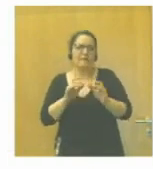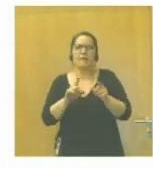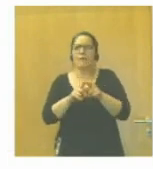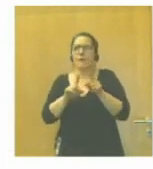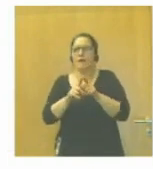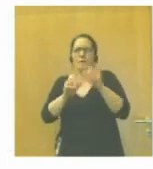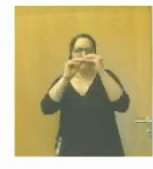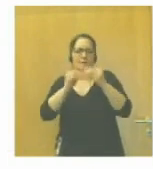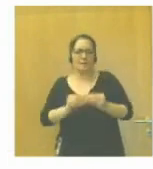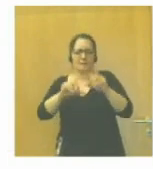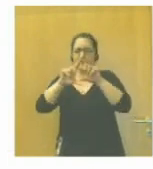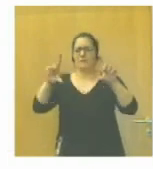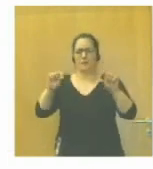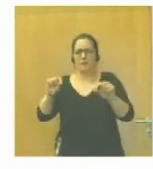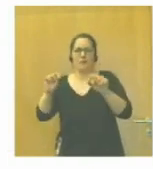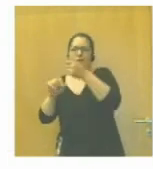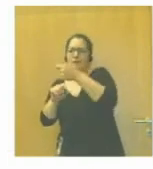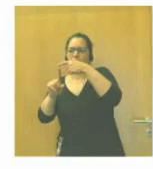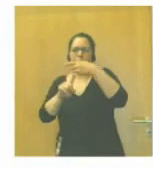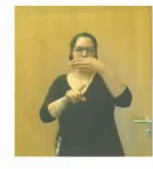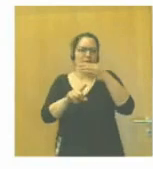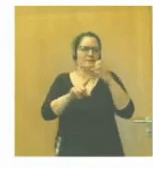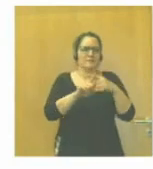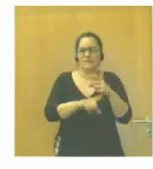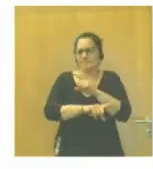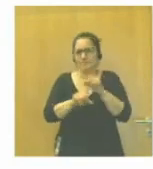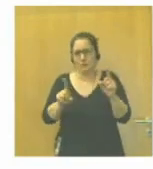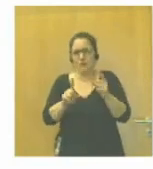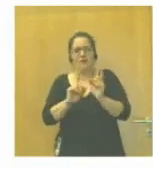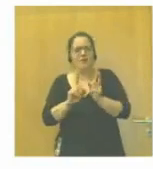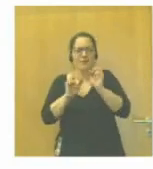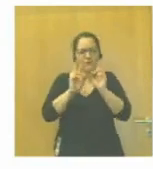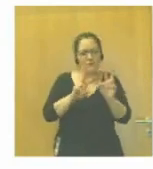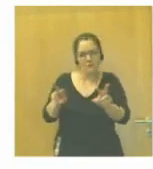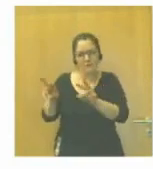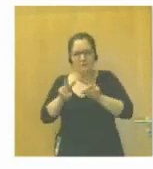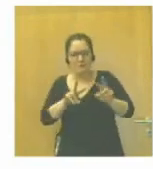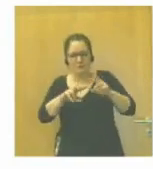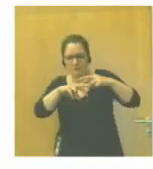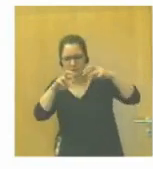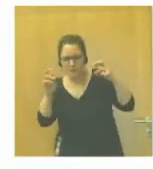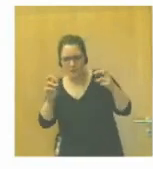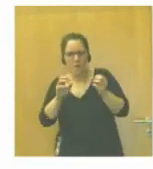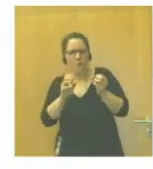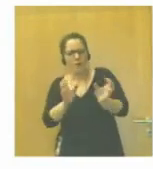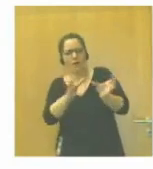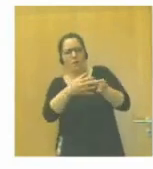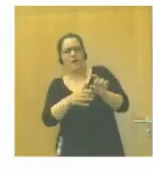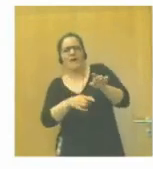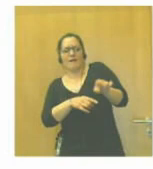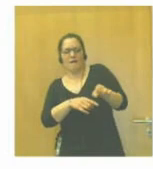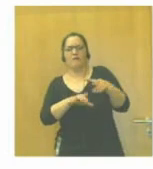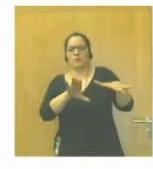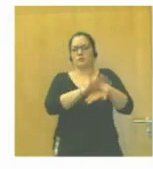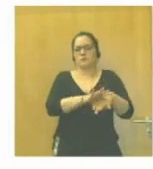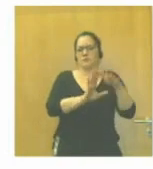boxes, what is my options for the community I'm working in, for the outcomes I want to see, and how do these then sync together?